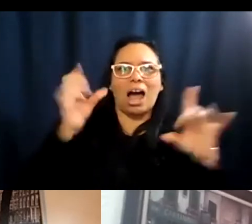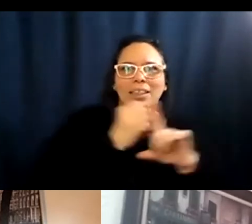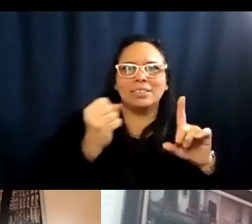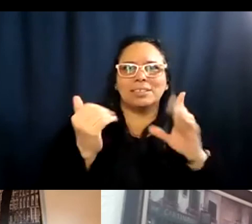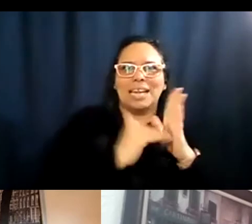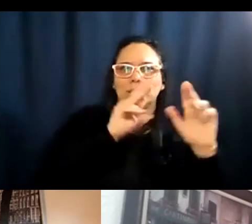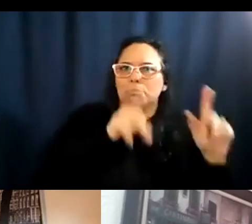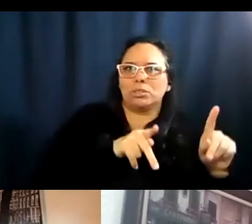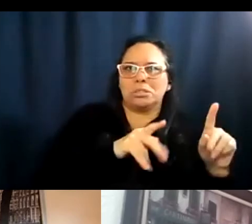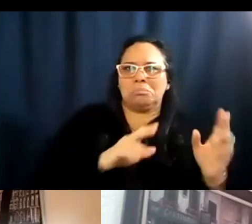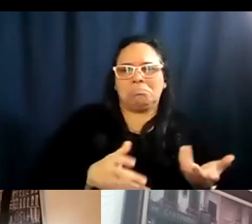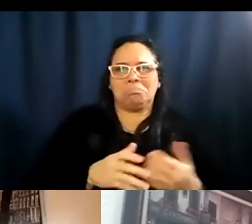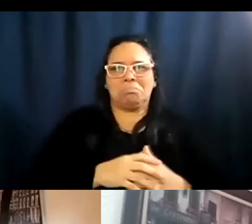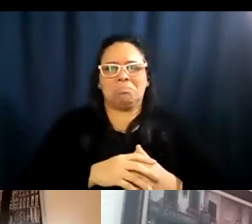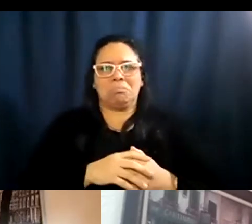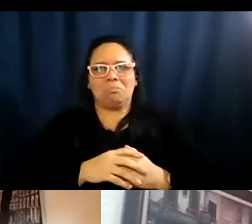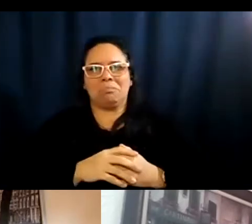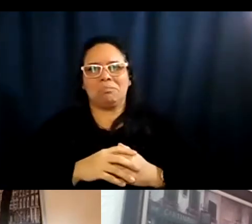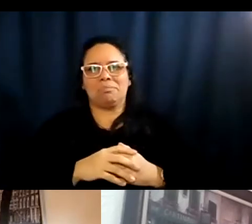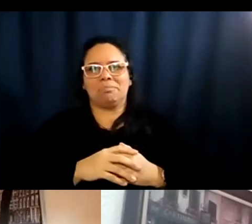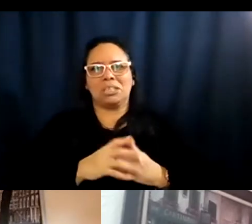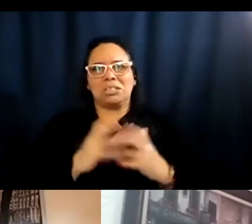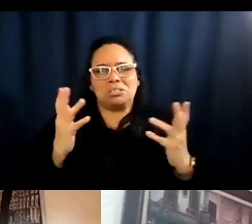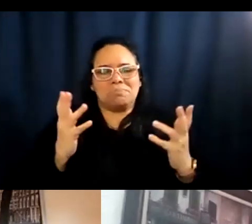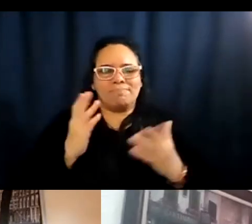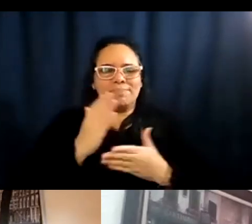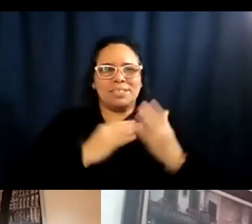people. So those are some thoughts.